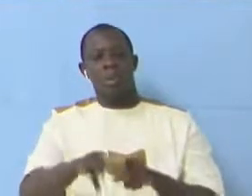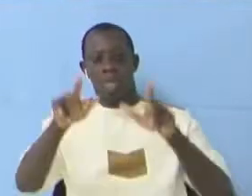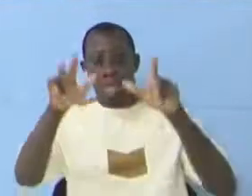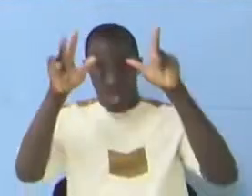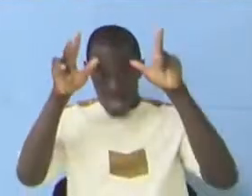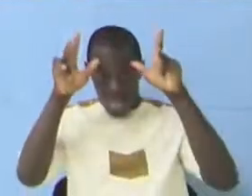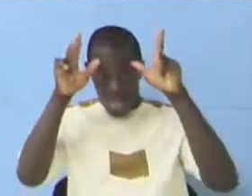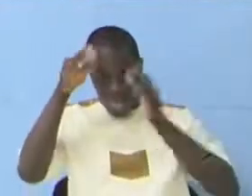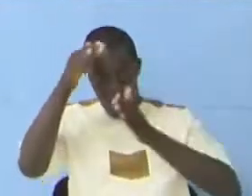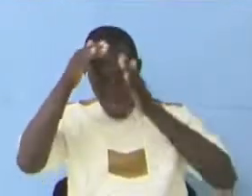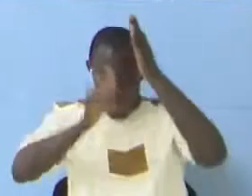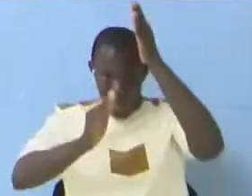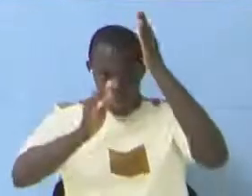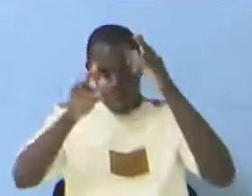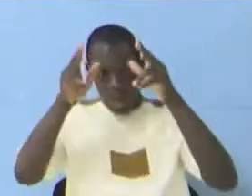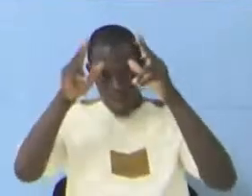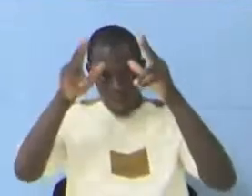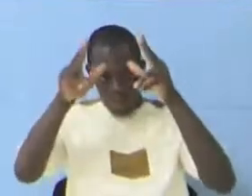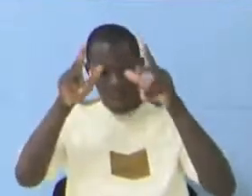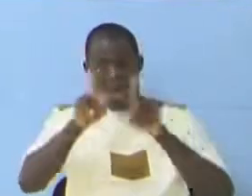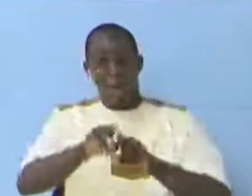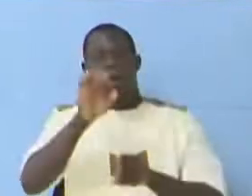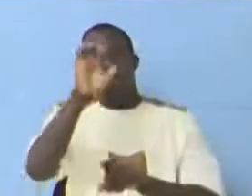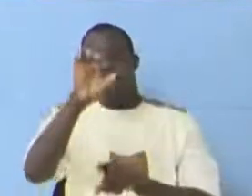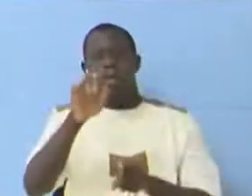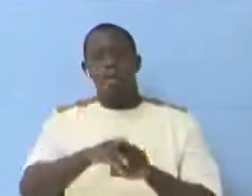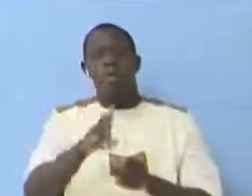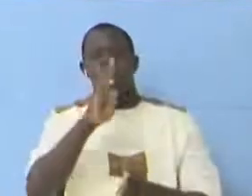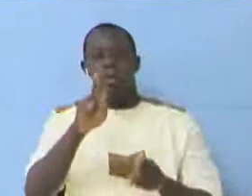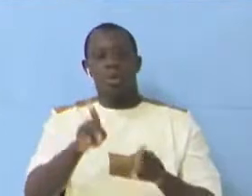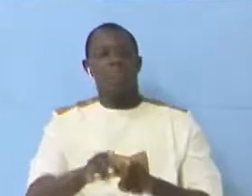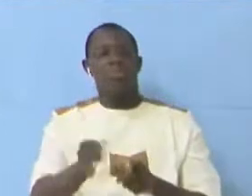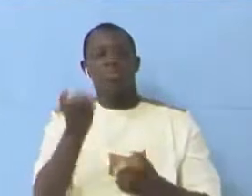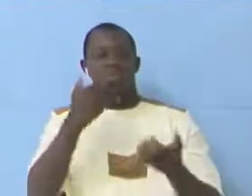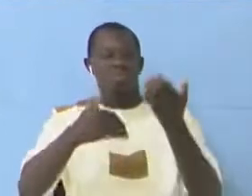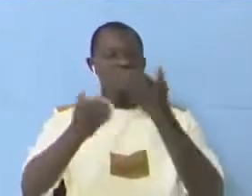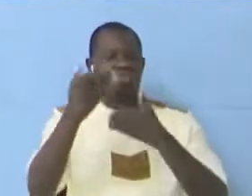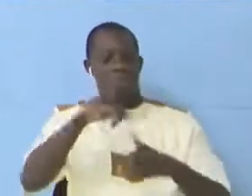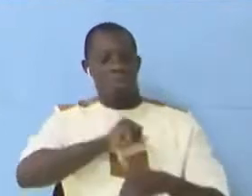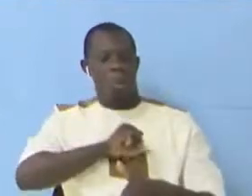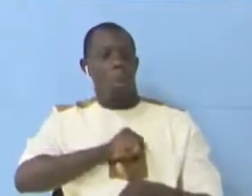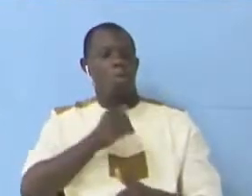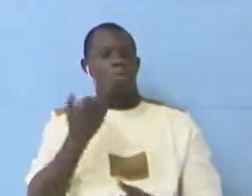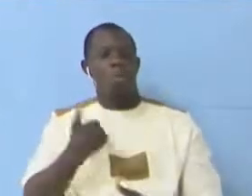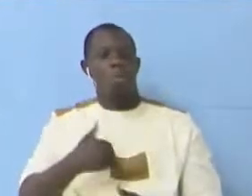military vampire state that consumed its own people.